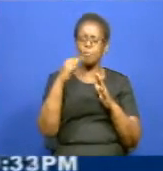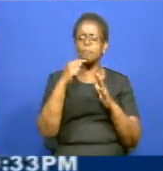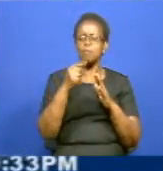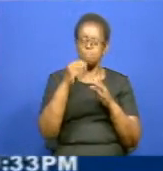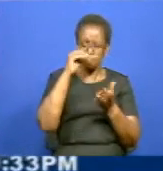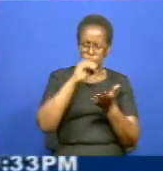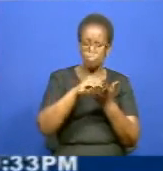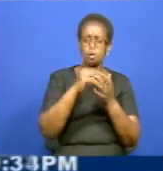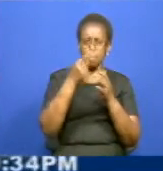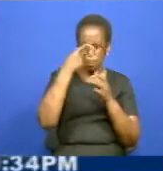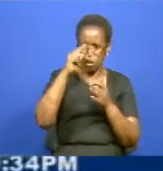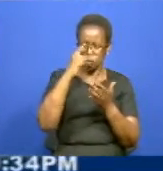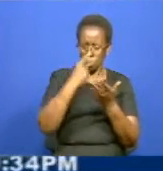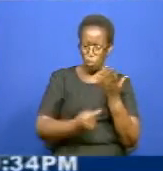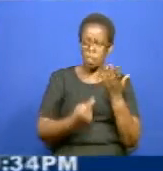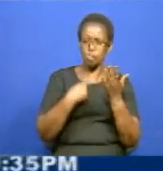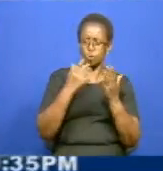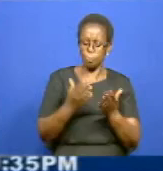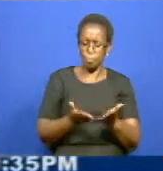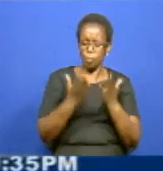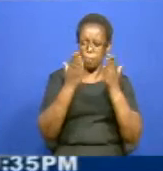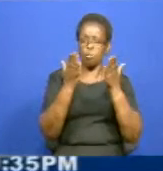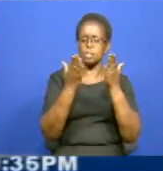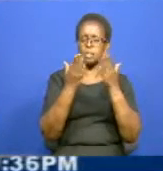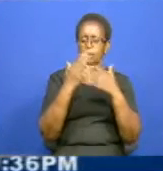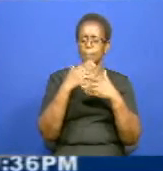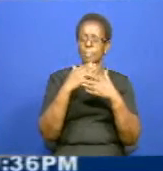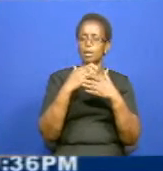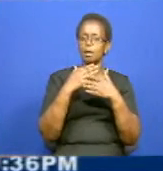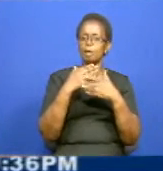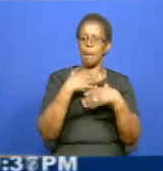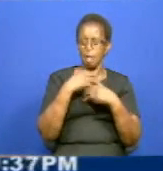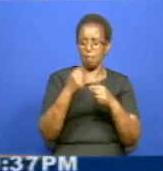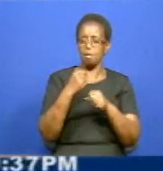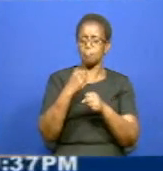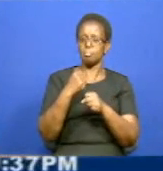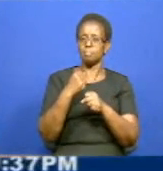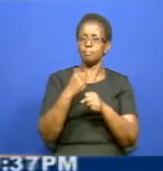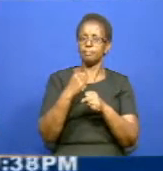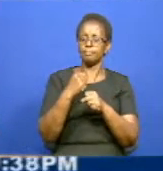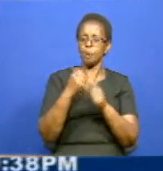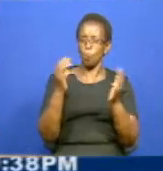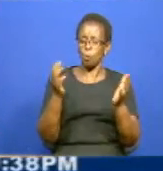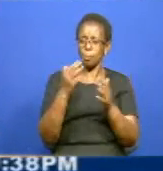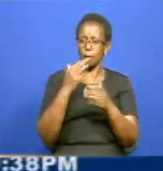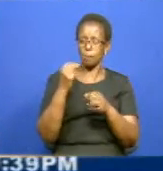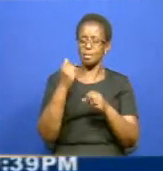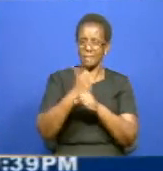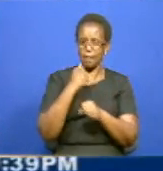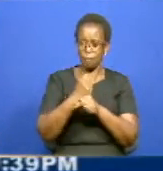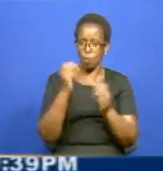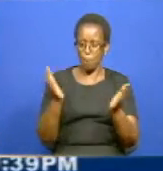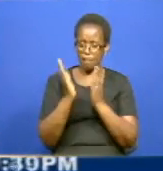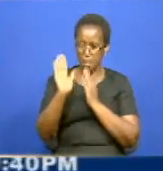personnel. What are the policies that have been put in place to ensure